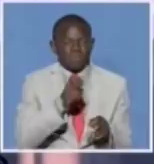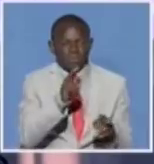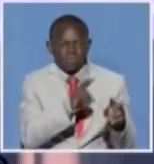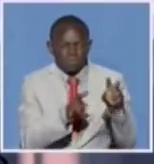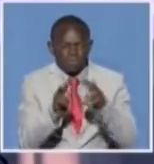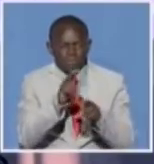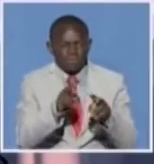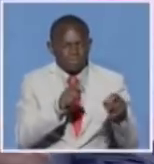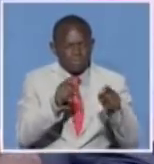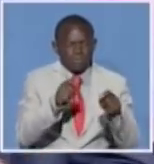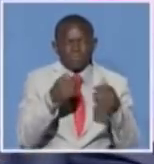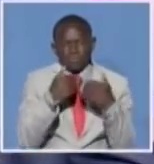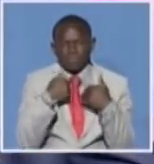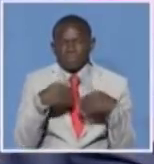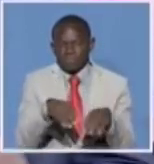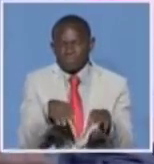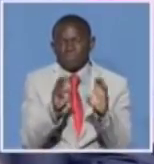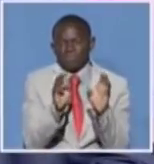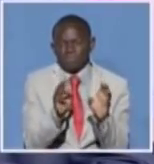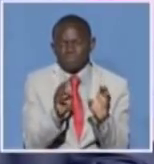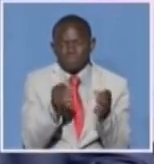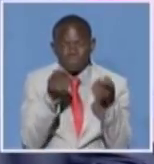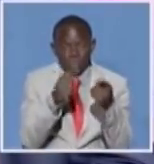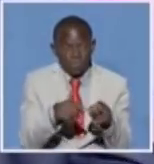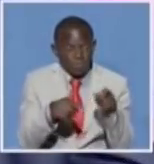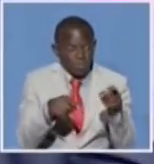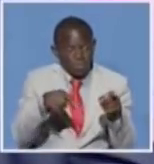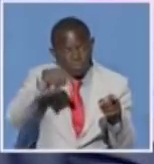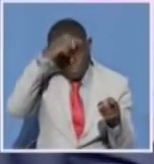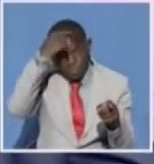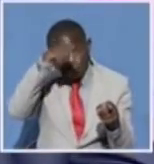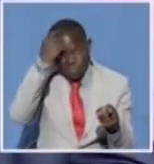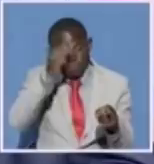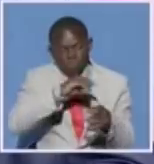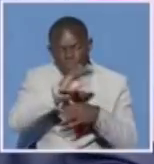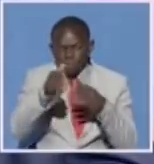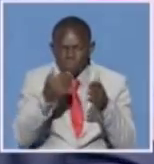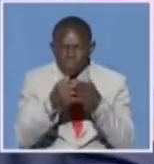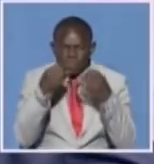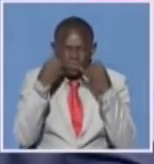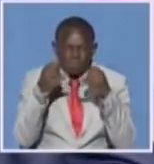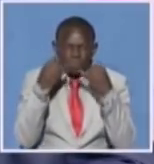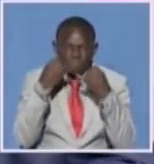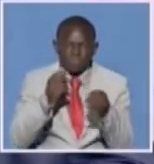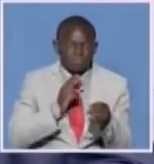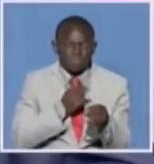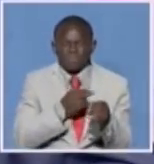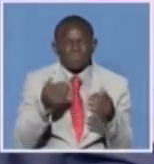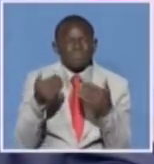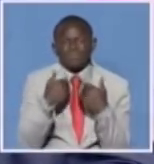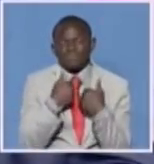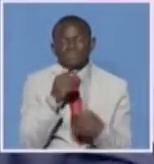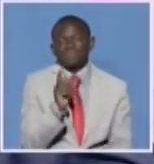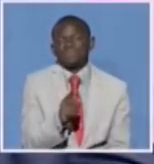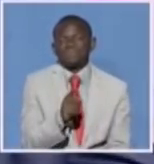identification. And therefore, as they graduate, we already have captured that information. We believe that by